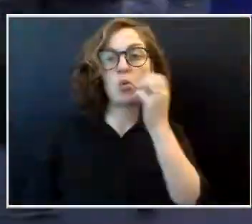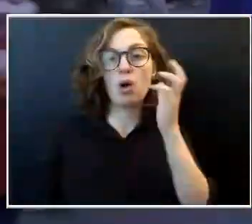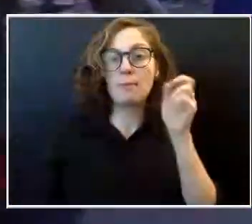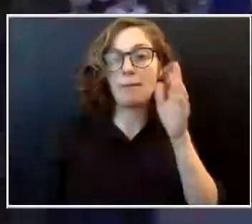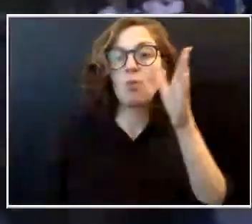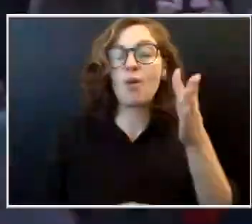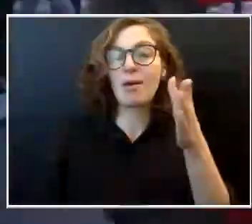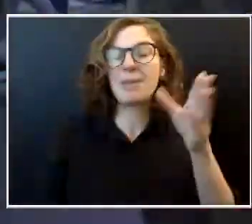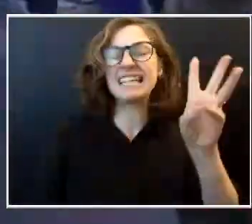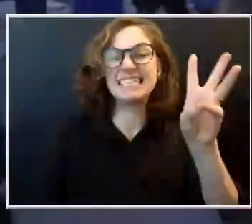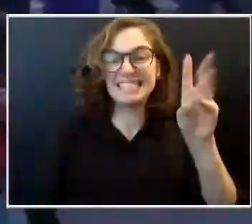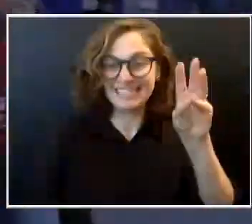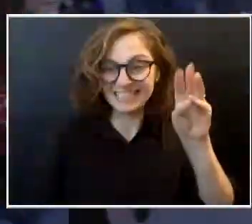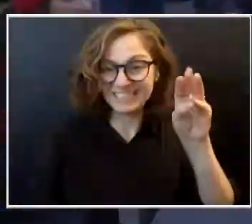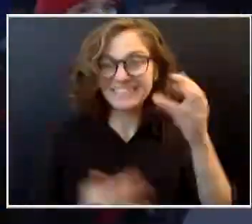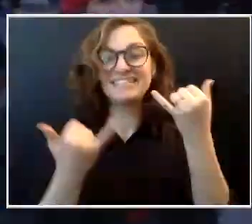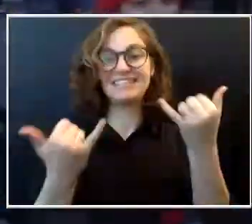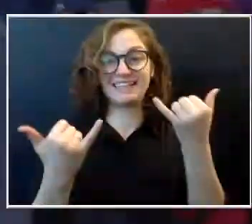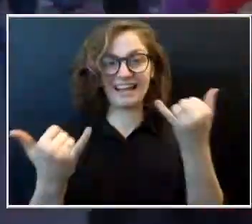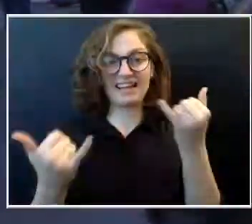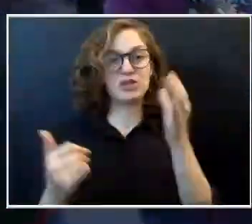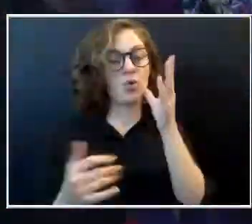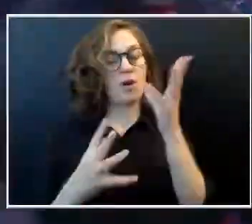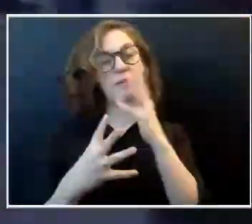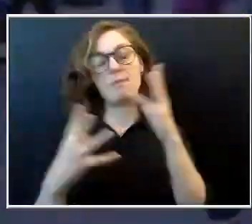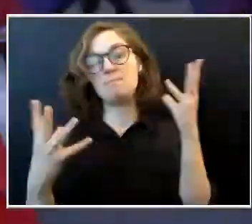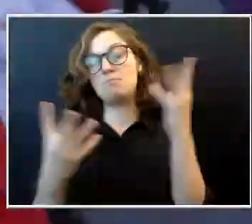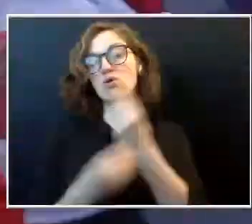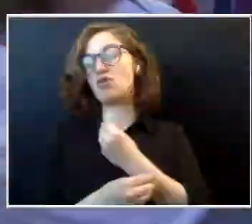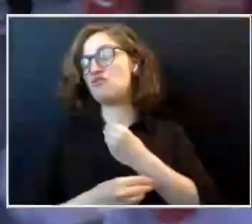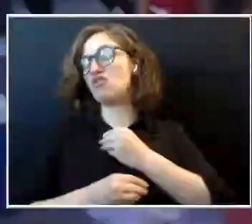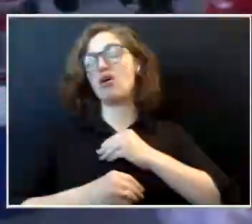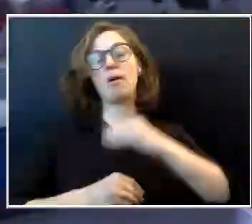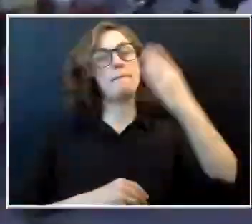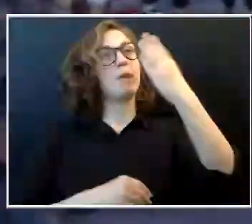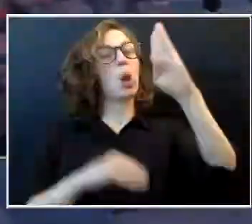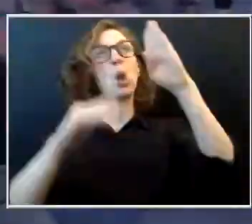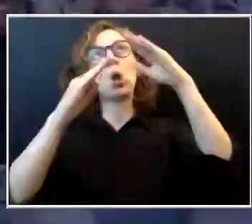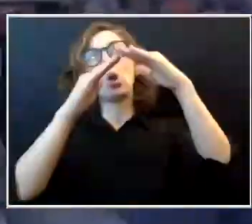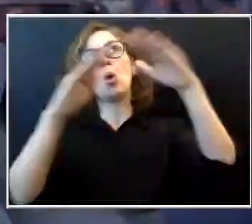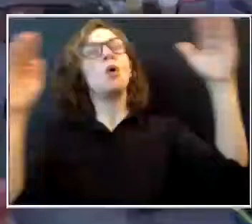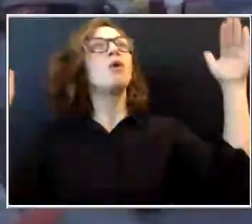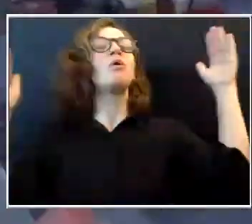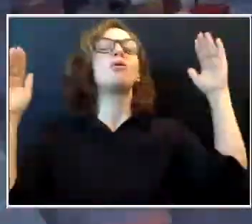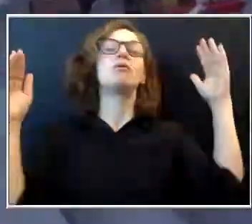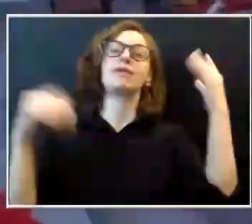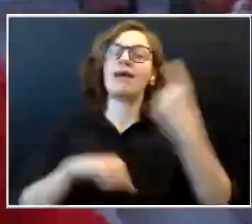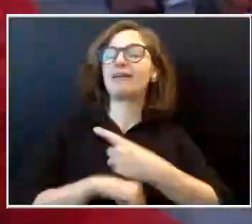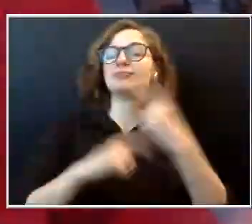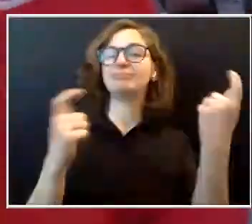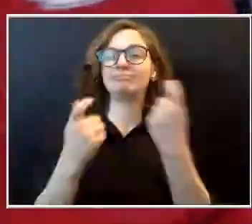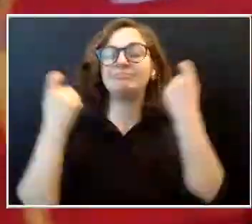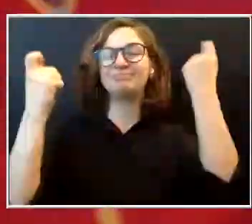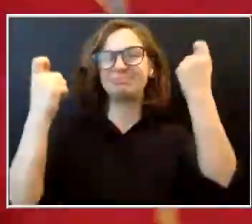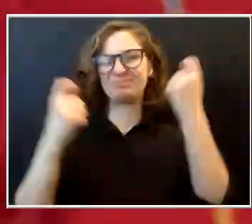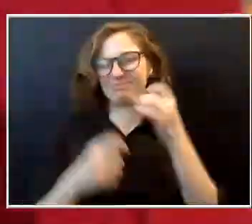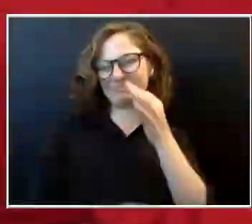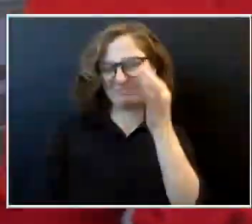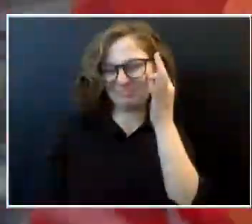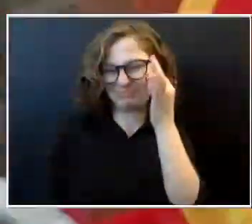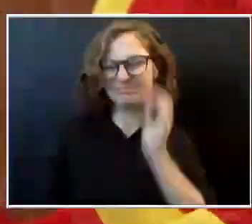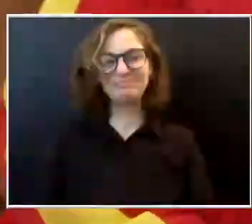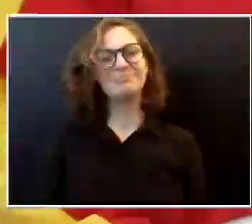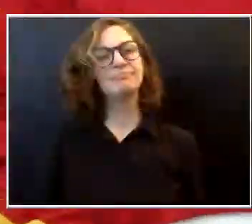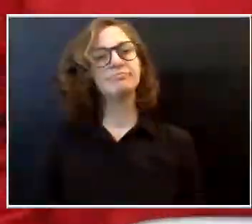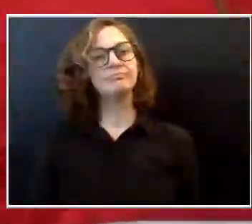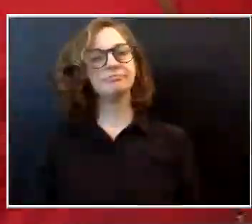it is going to be a beautiful, cloudless day to celebrate another Chiefs championship. Now, going back to last year, we've